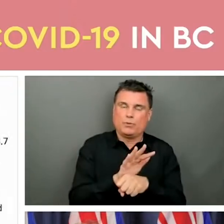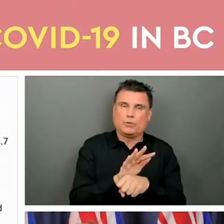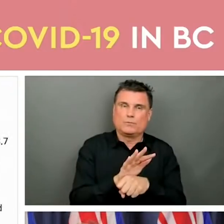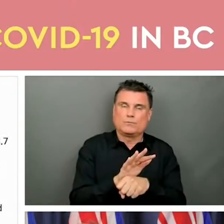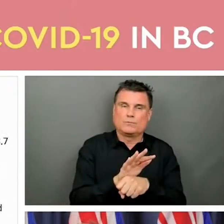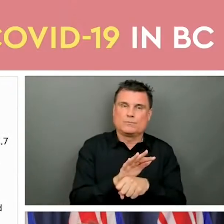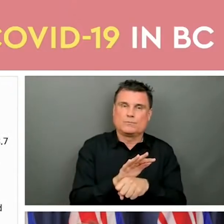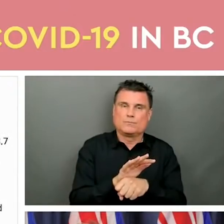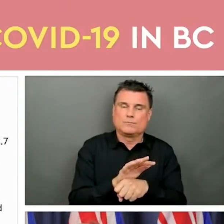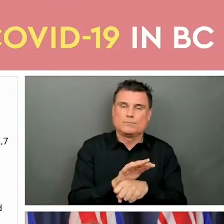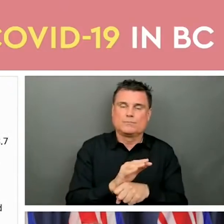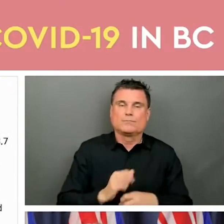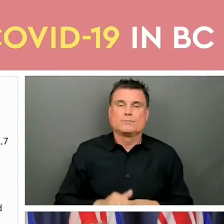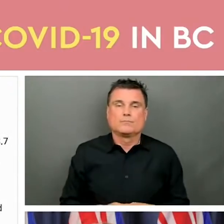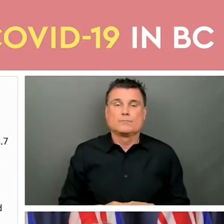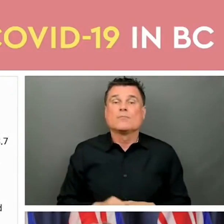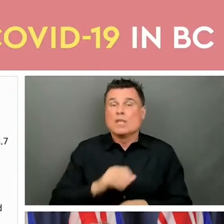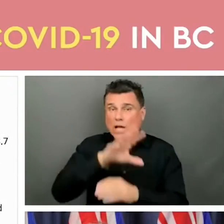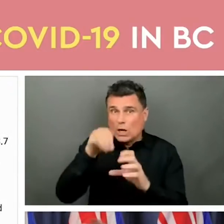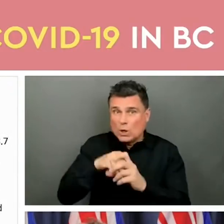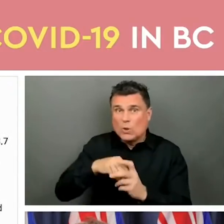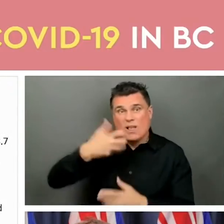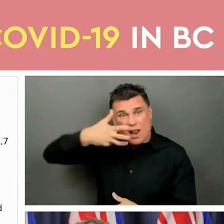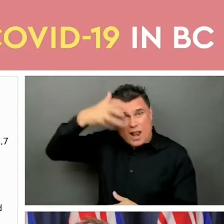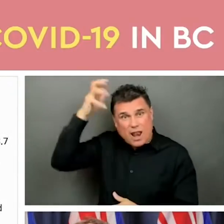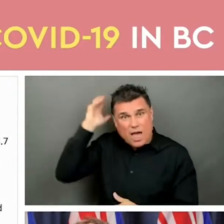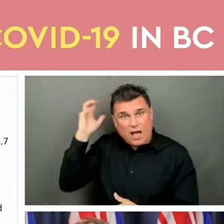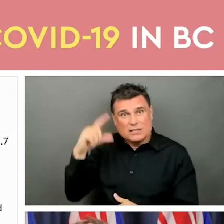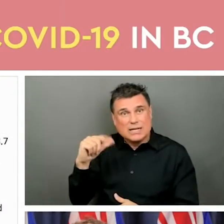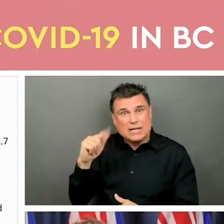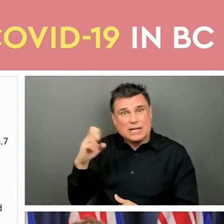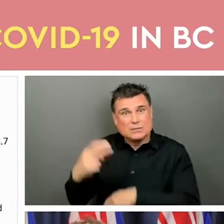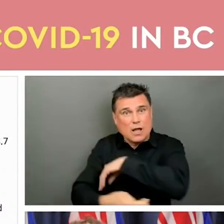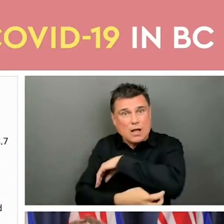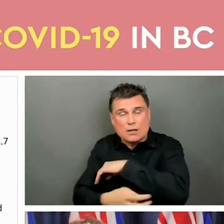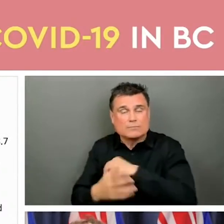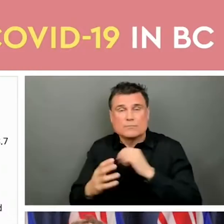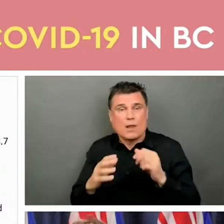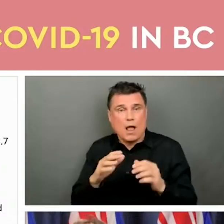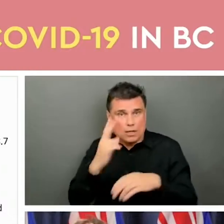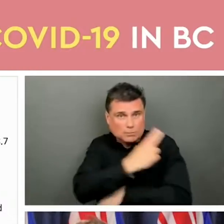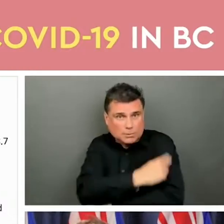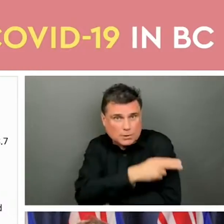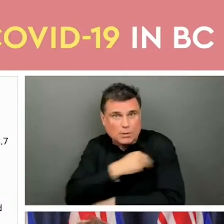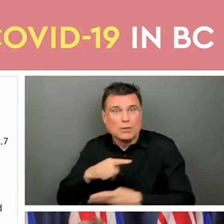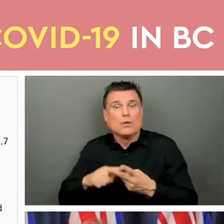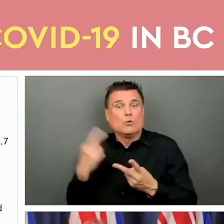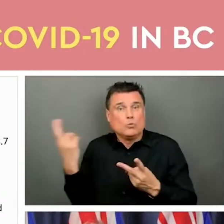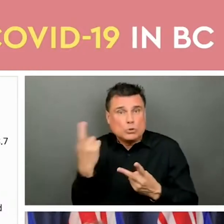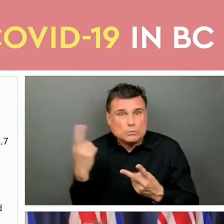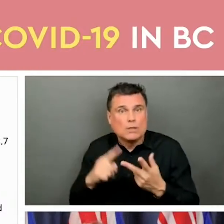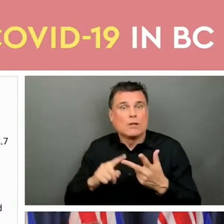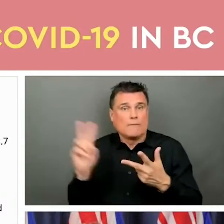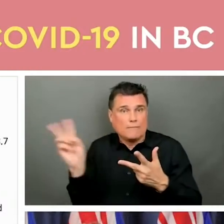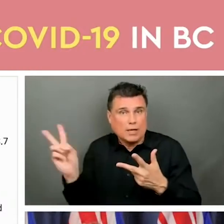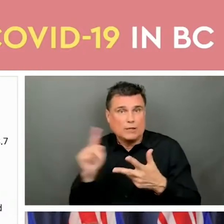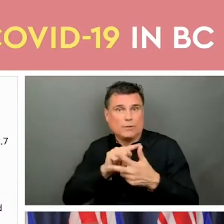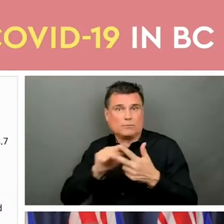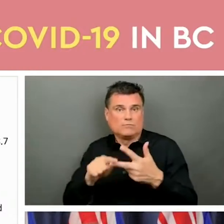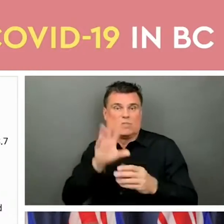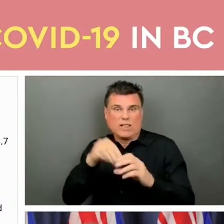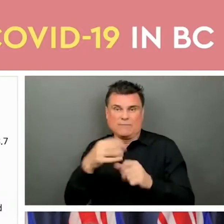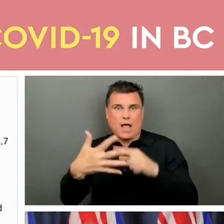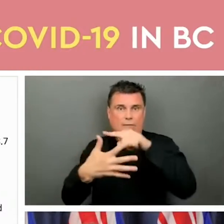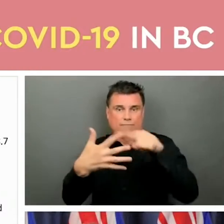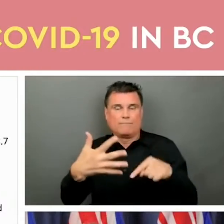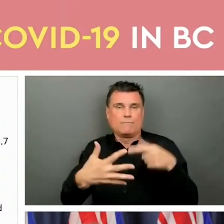95% of base bed capacity. So who's in hospital? And I think Dr. Henry made this presentation, so I won't